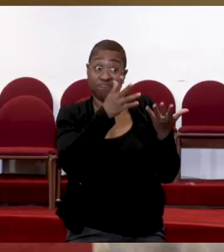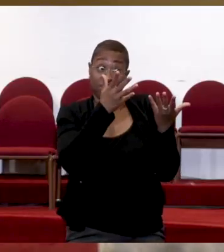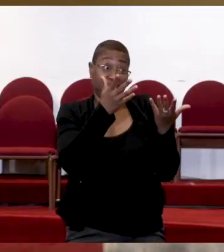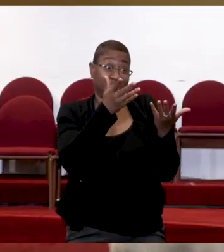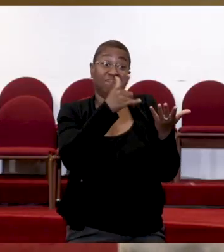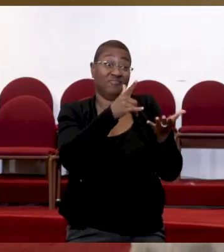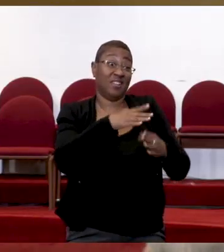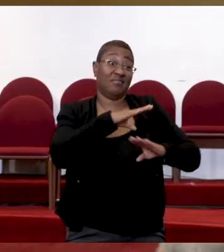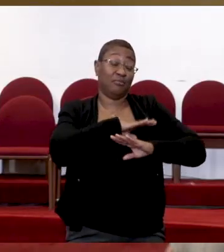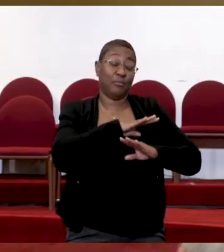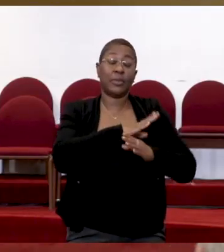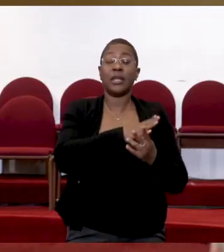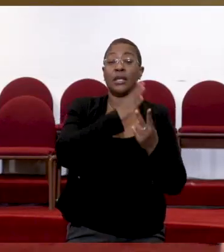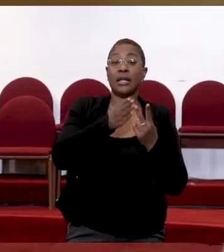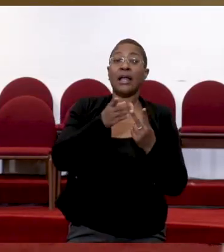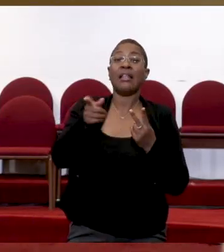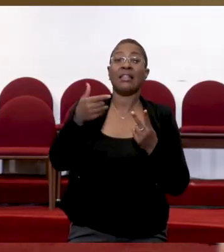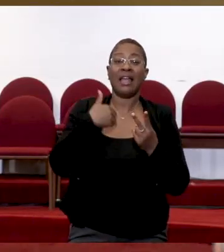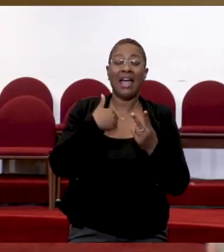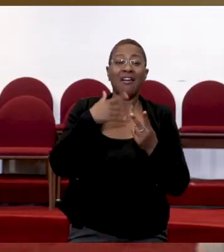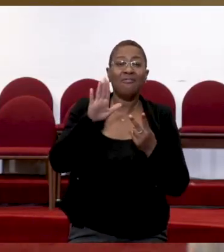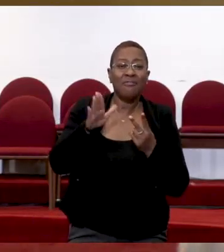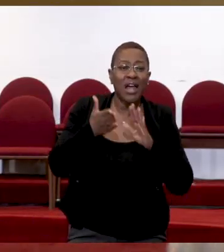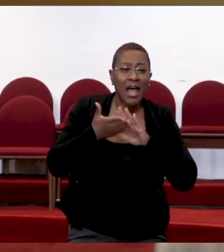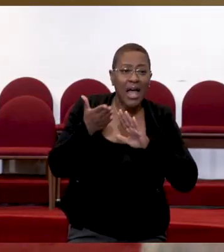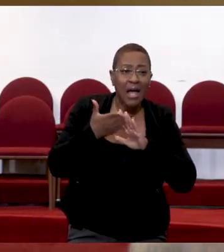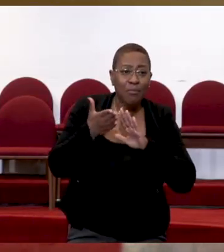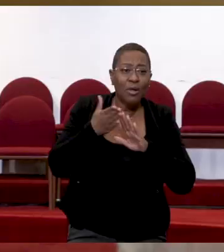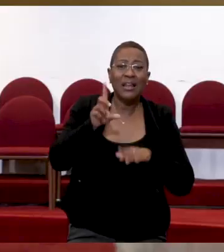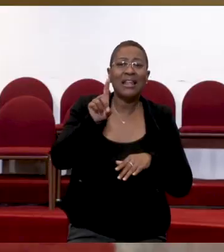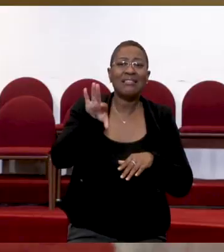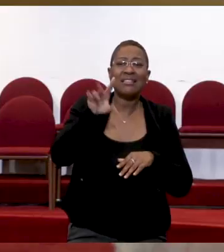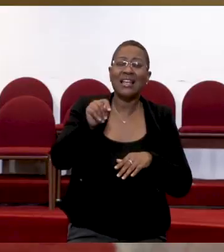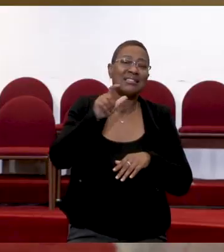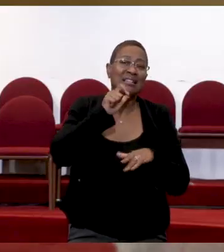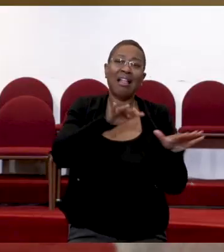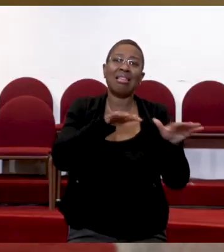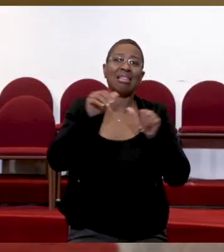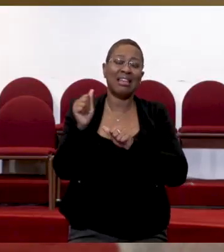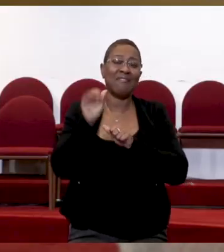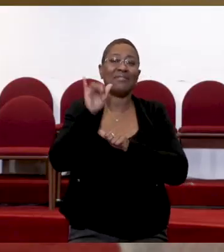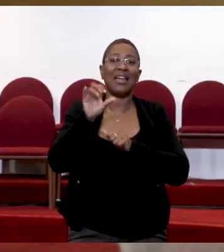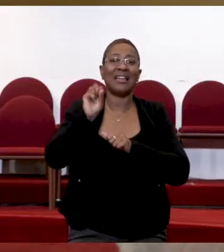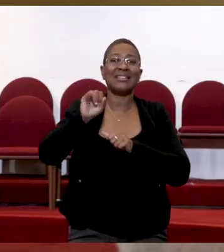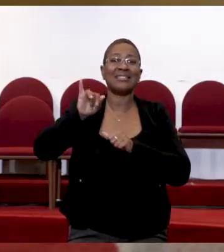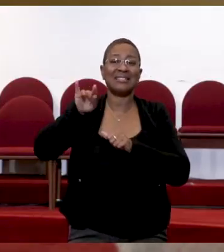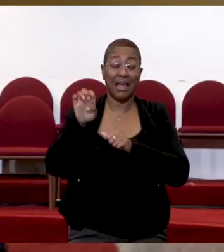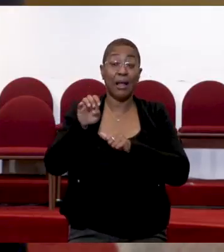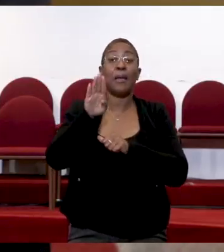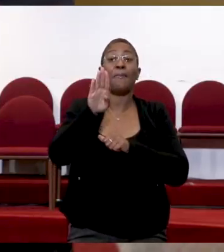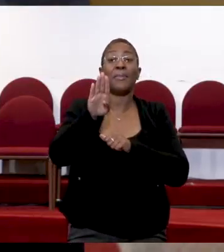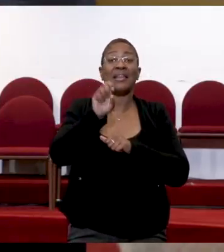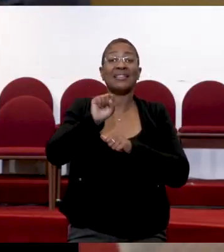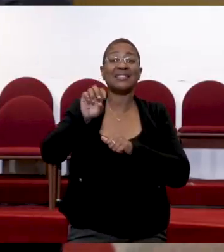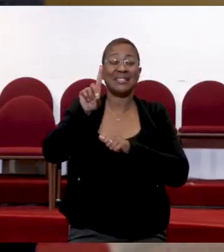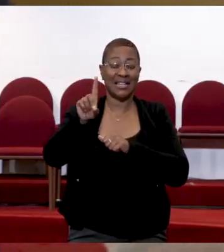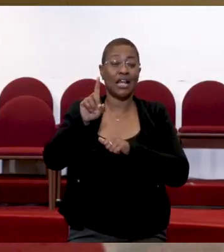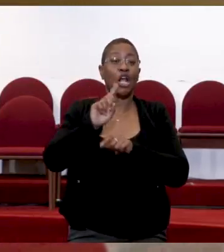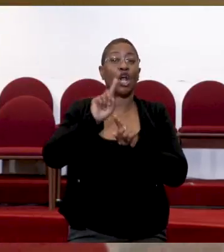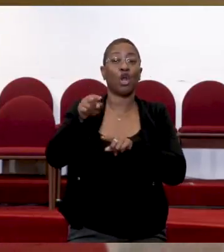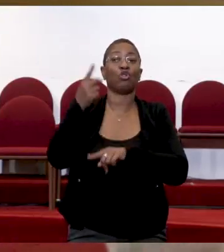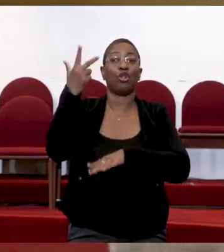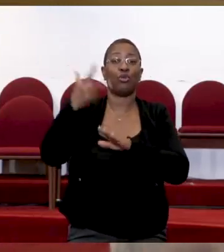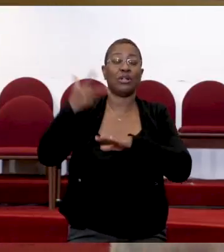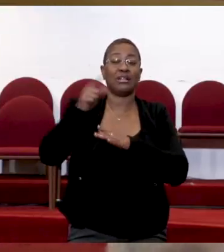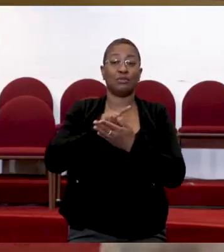is they have to operate in a way that dust does not leave that site. BSeed goes out 3 times a